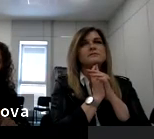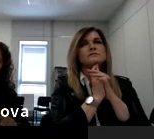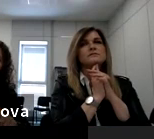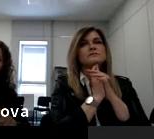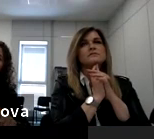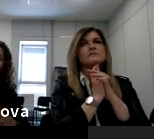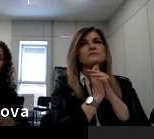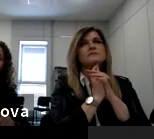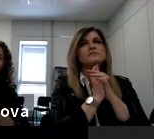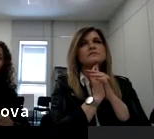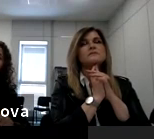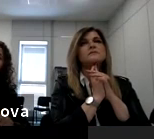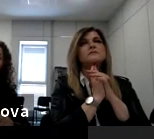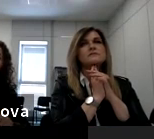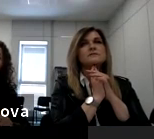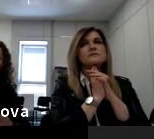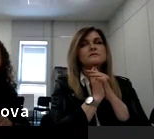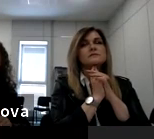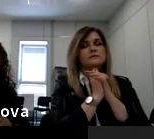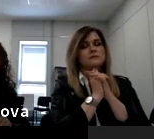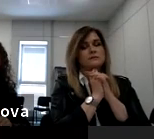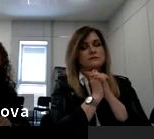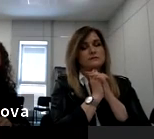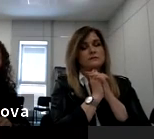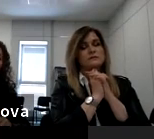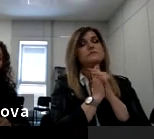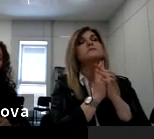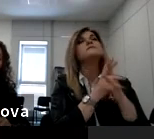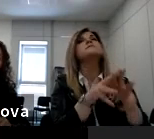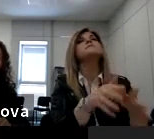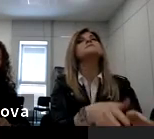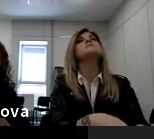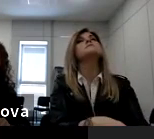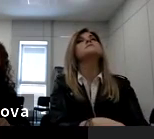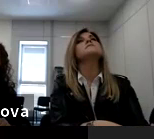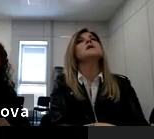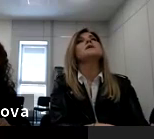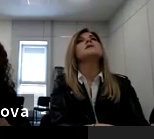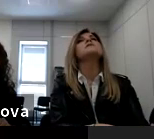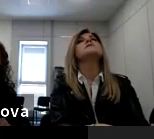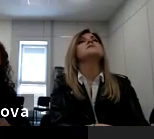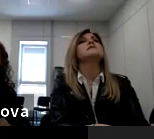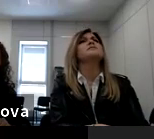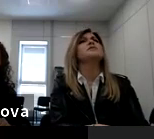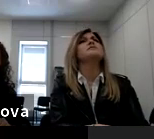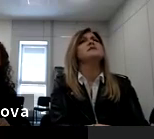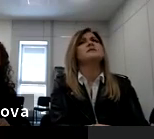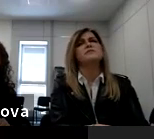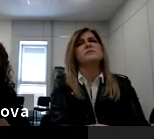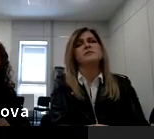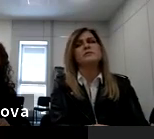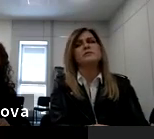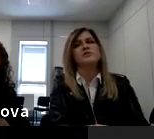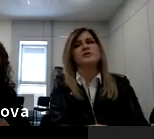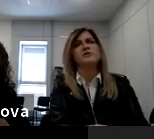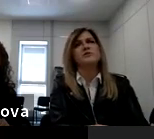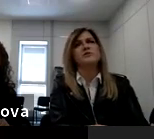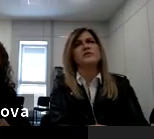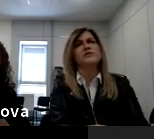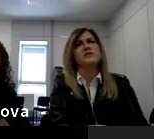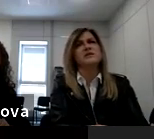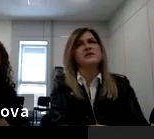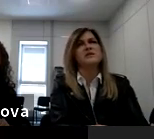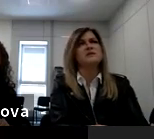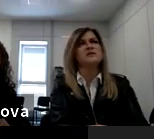narrow optics, and here is Stark with the wide optics 60 degrees. So these, I suppose, it's a minimum version,